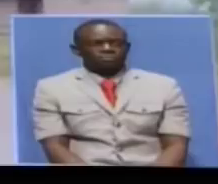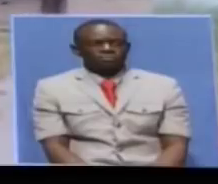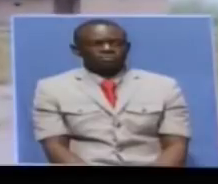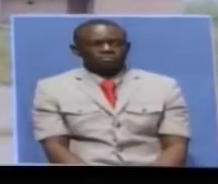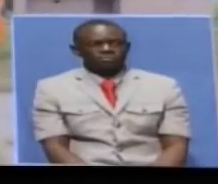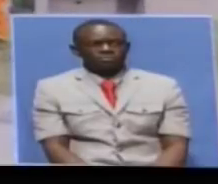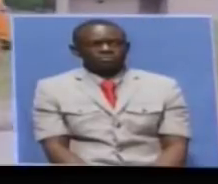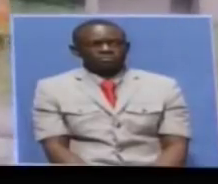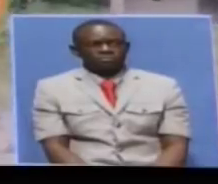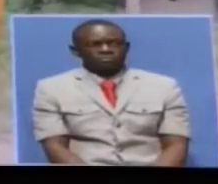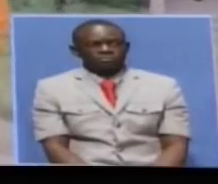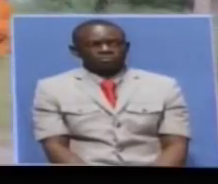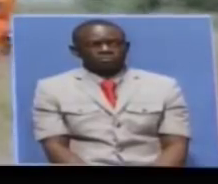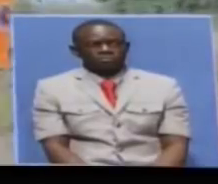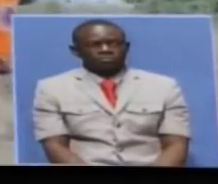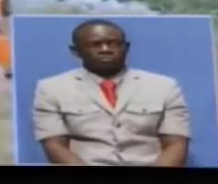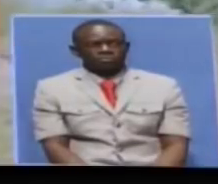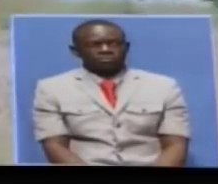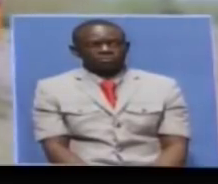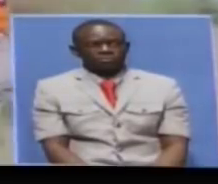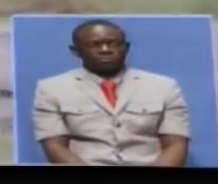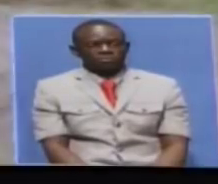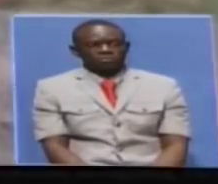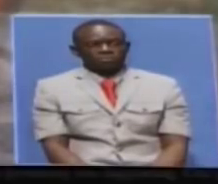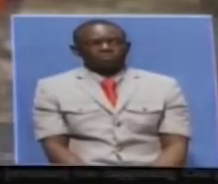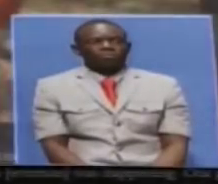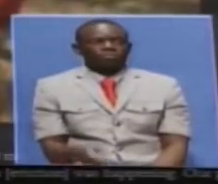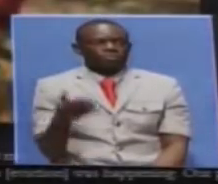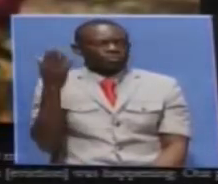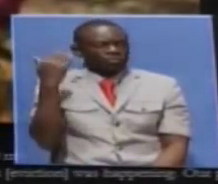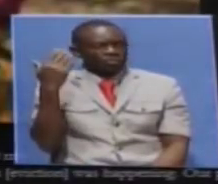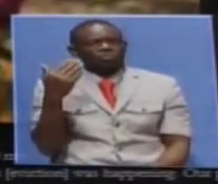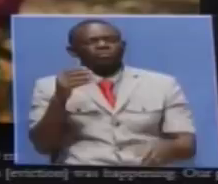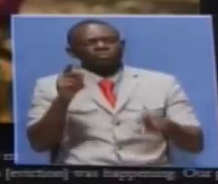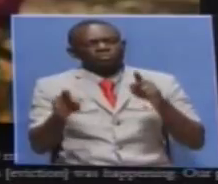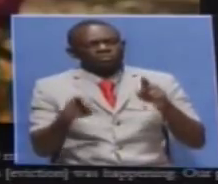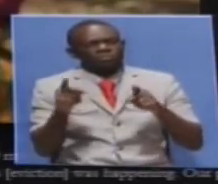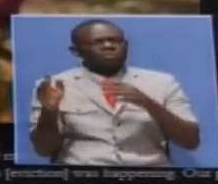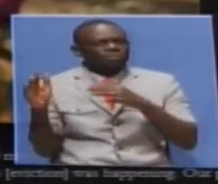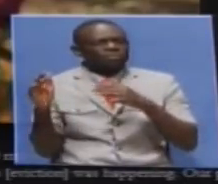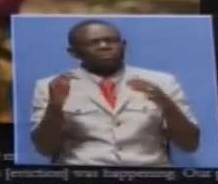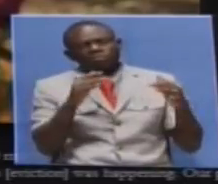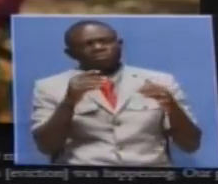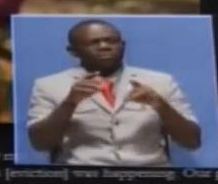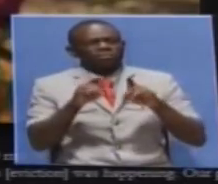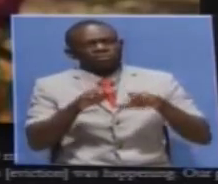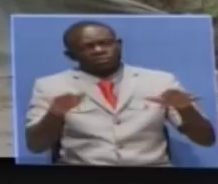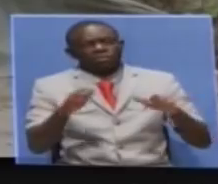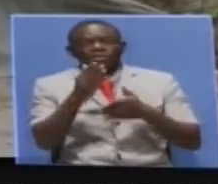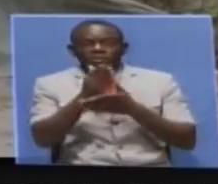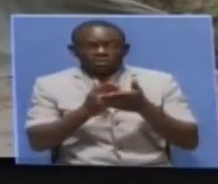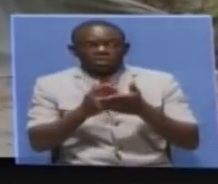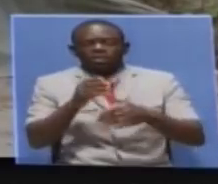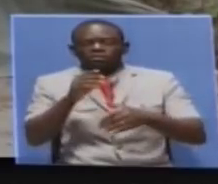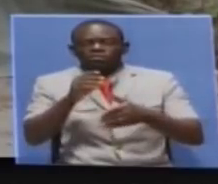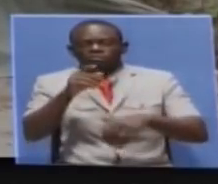Land issues have in the past made headlines, but in most cases for the wrong reasons. Many people have faced displacement, while others